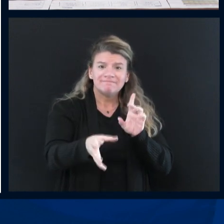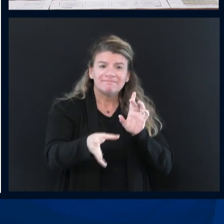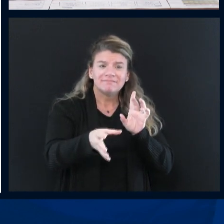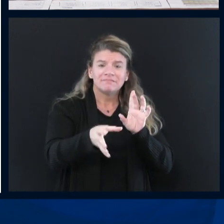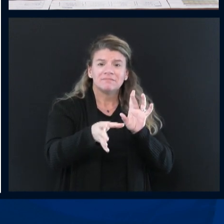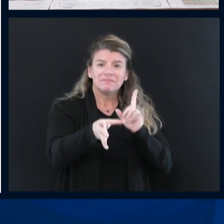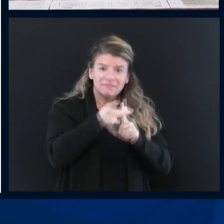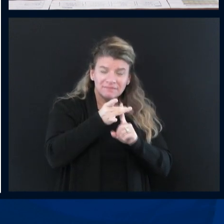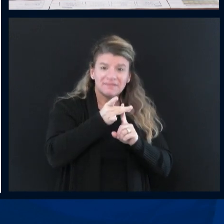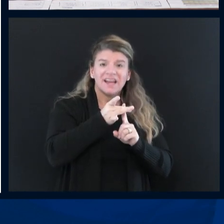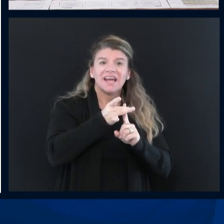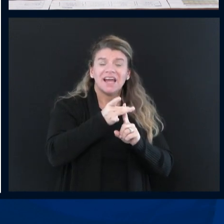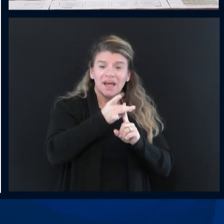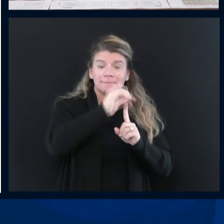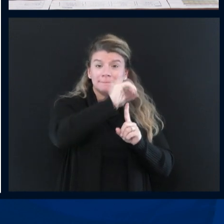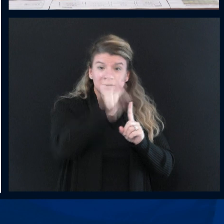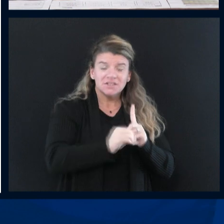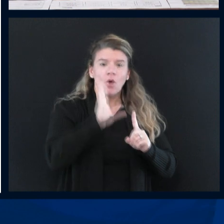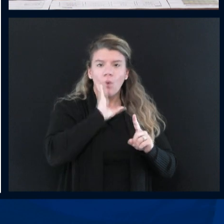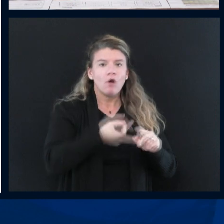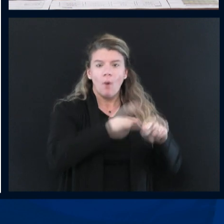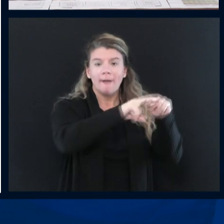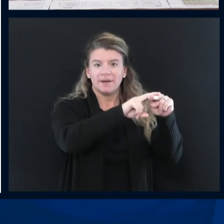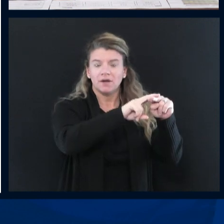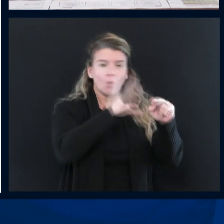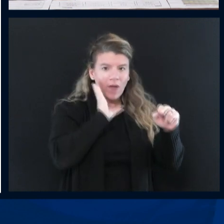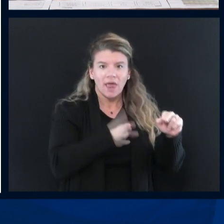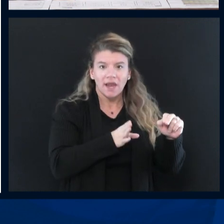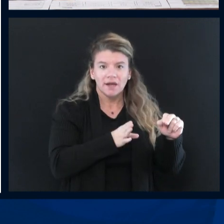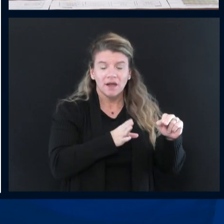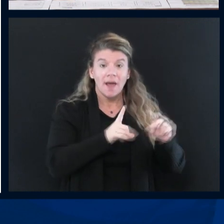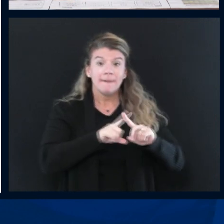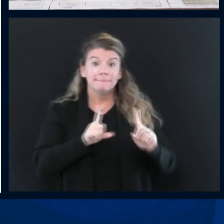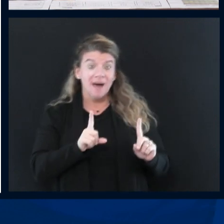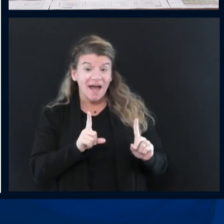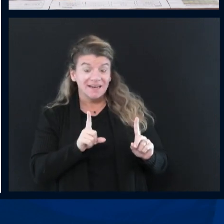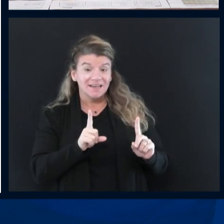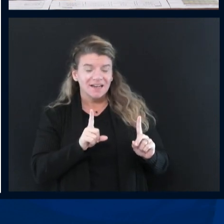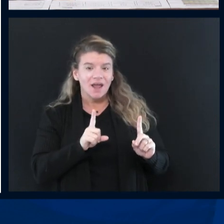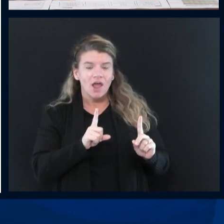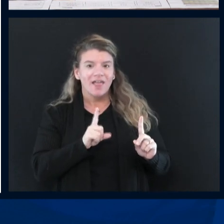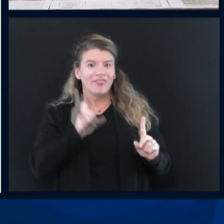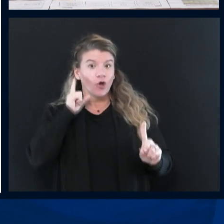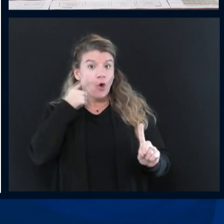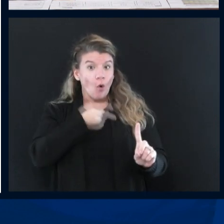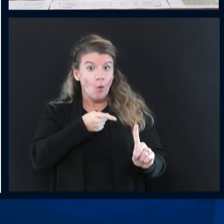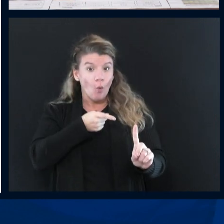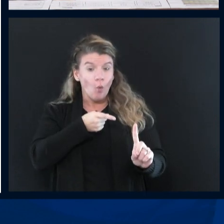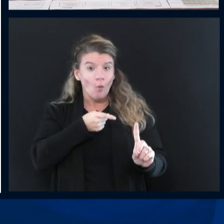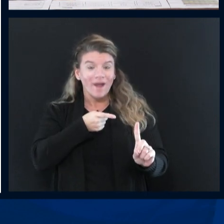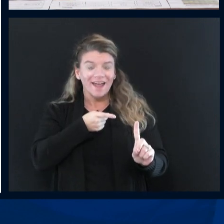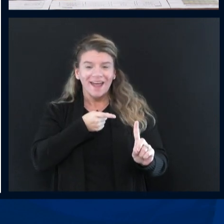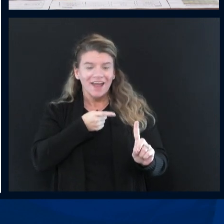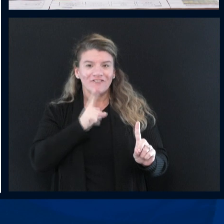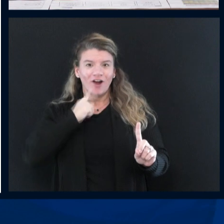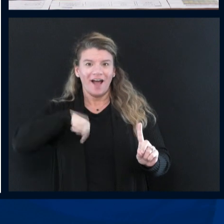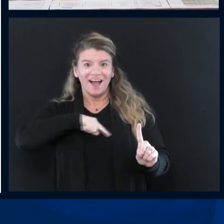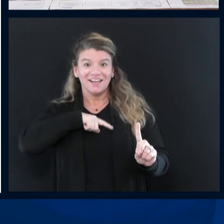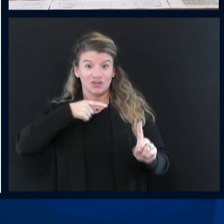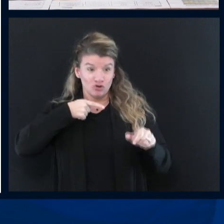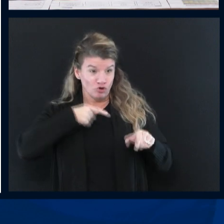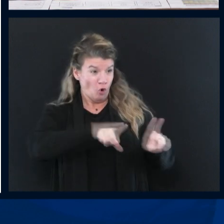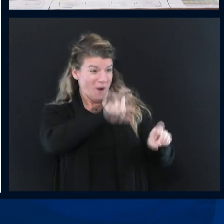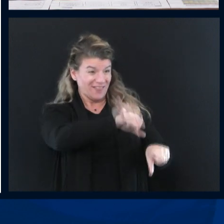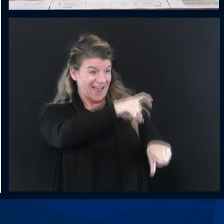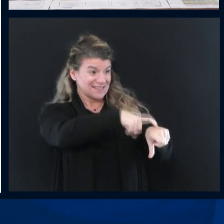the positive side, but what we want to have happen is naturally, it just is common sense to me, that if we